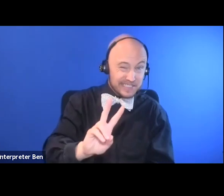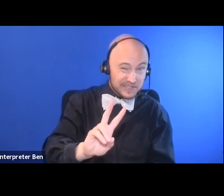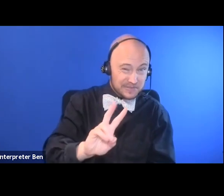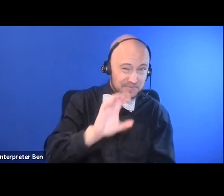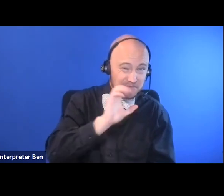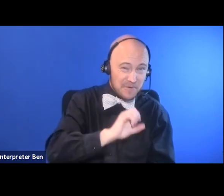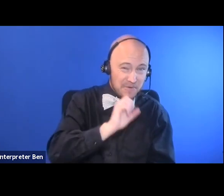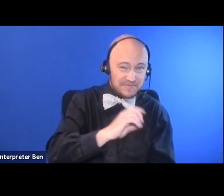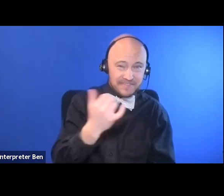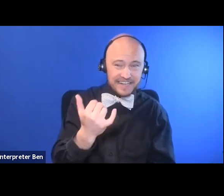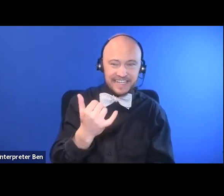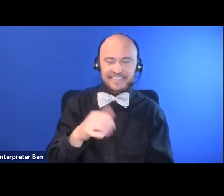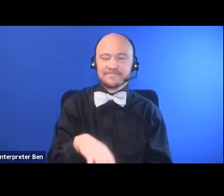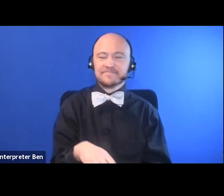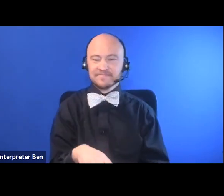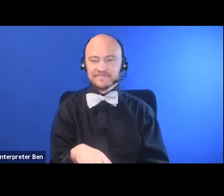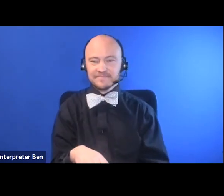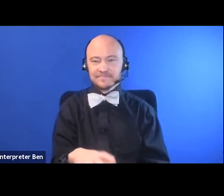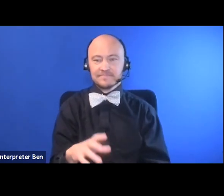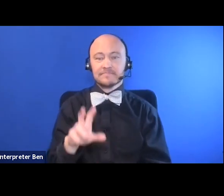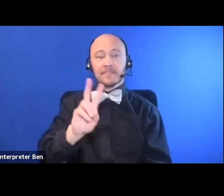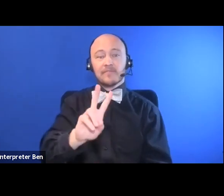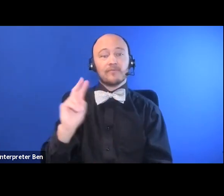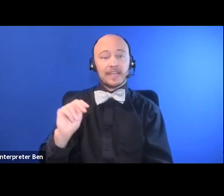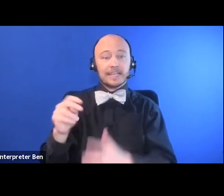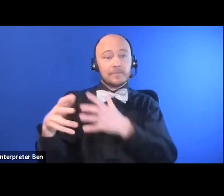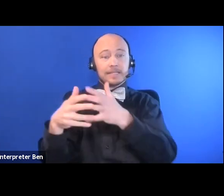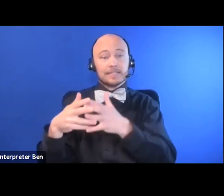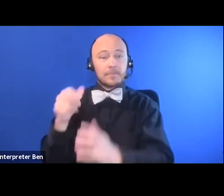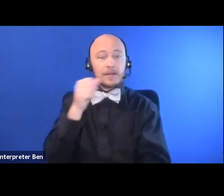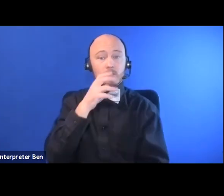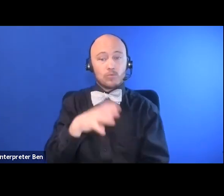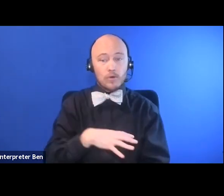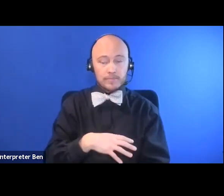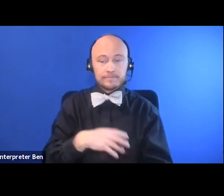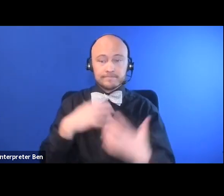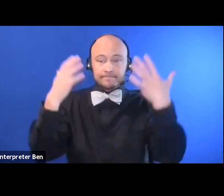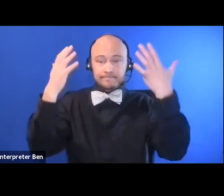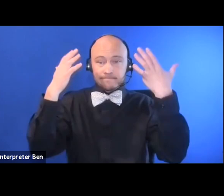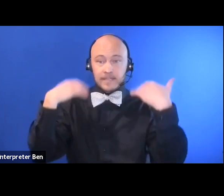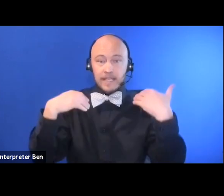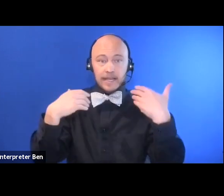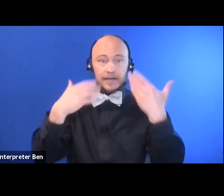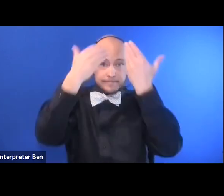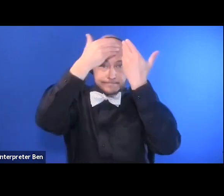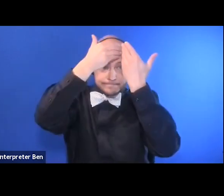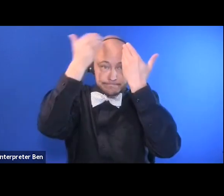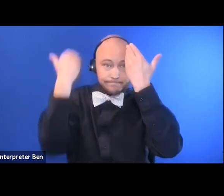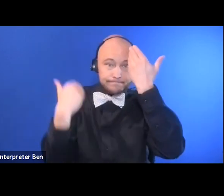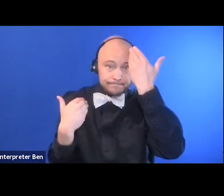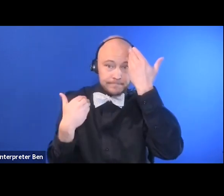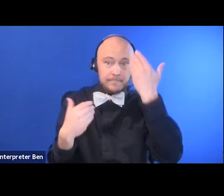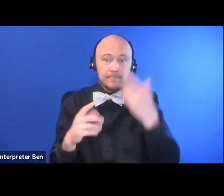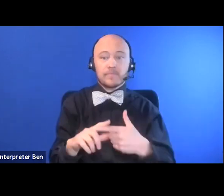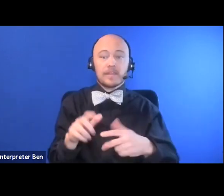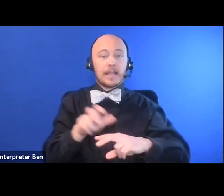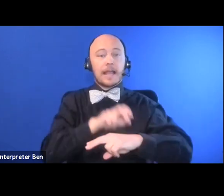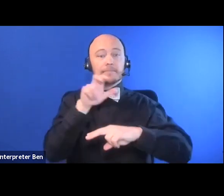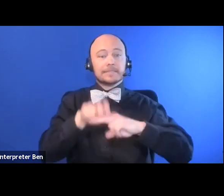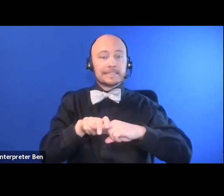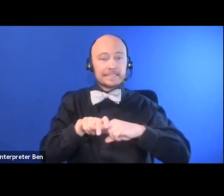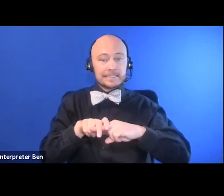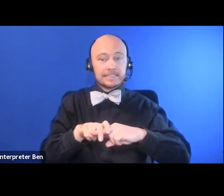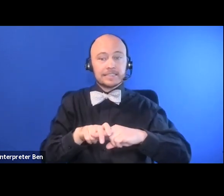now. I'm a Vietnamese American woman. My hair is parted to one side. I'm sitting on